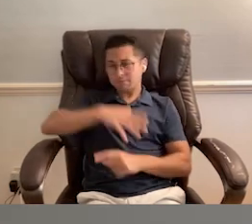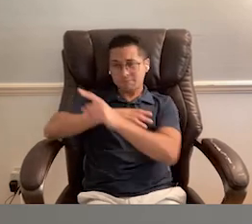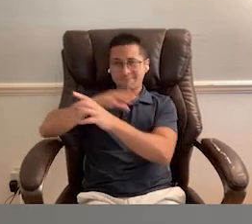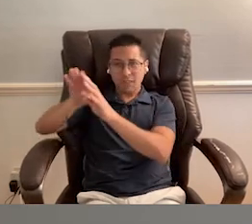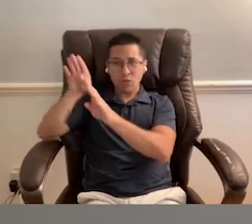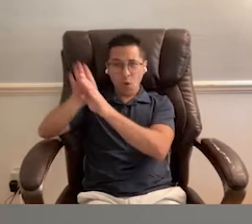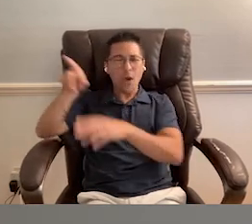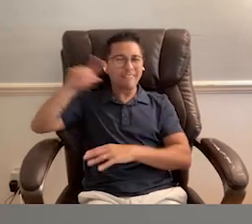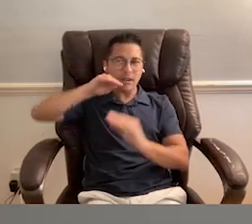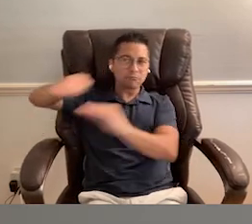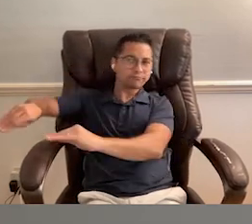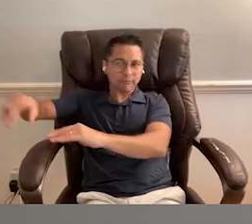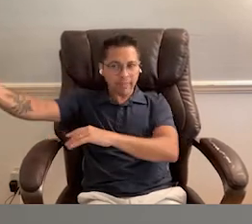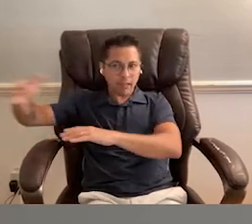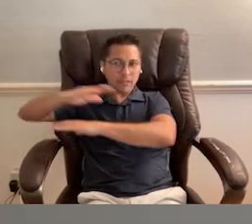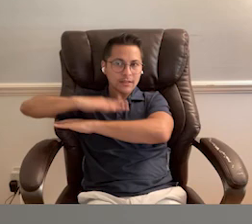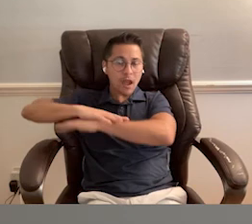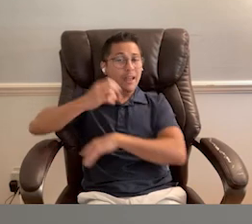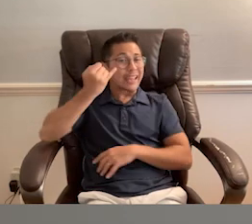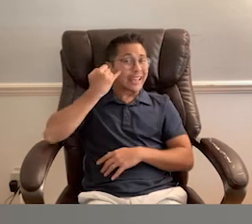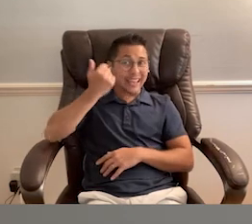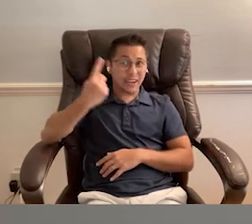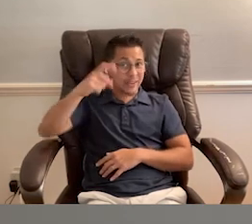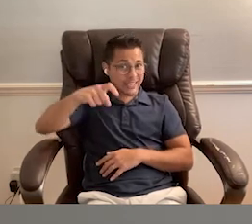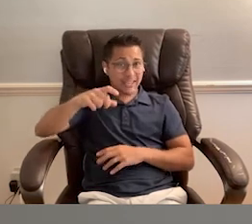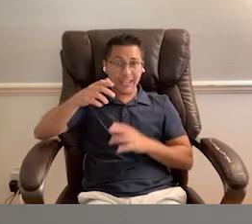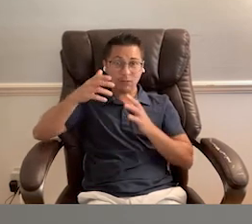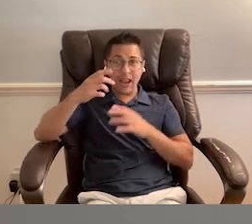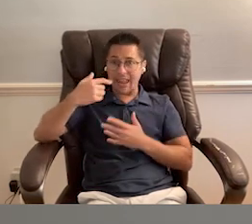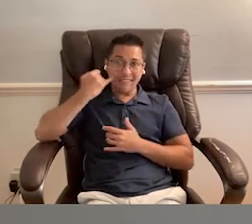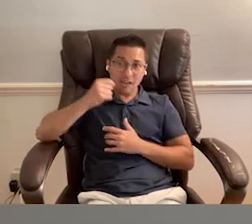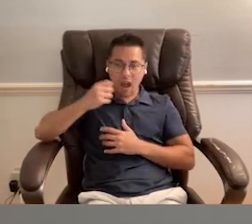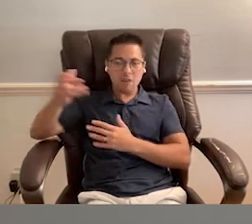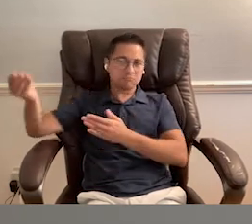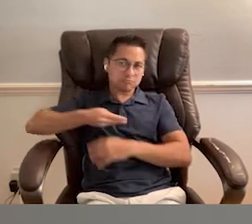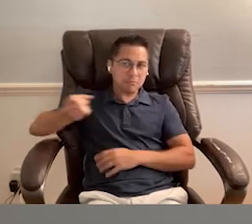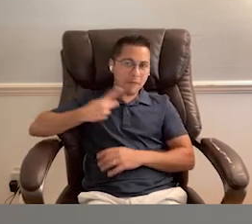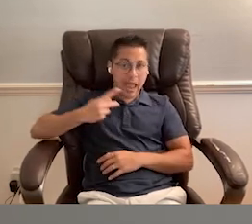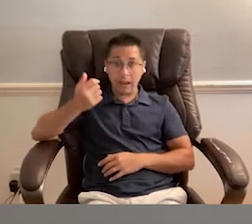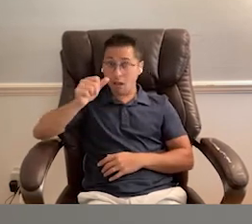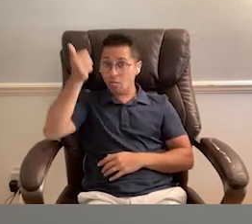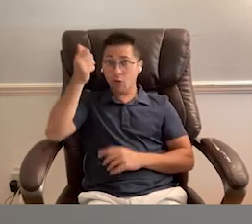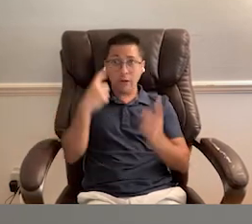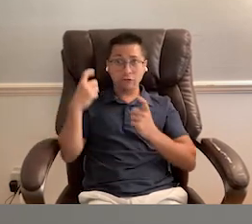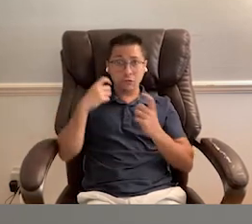door, if he can lay it on the floor right there, or anybody need one still. If not, I'll take them back. Any other